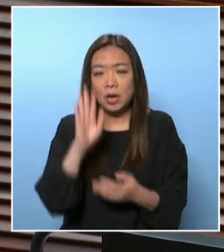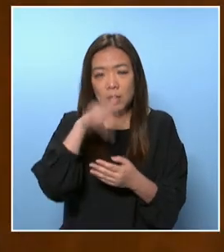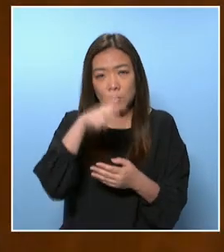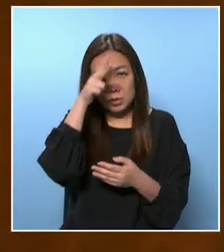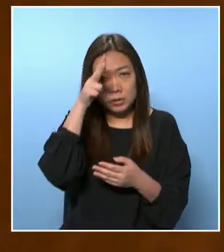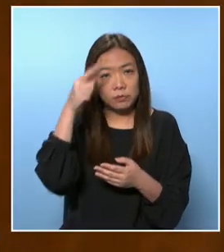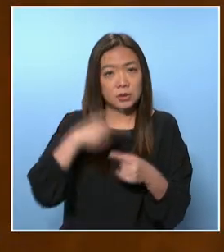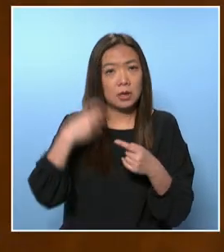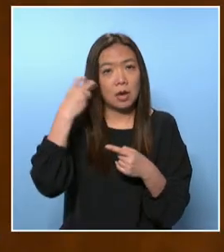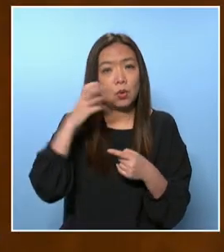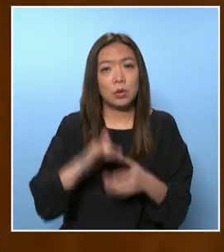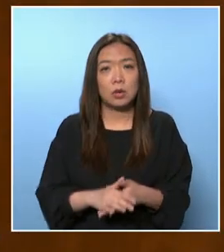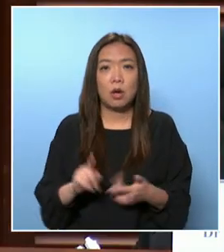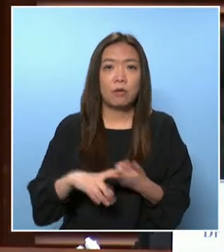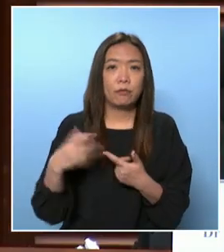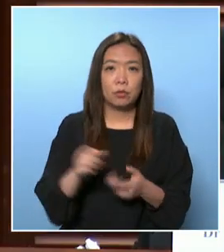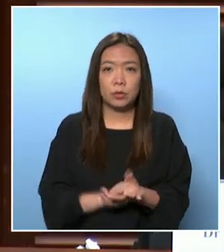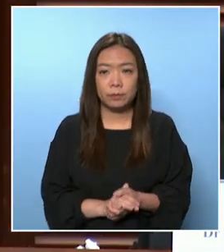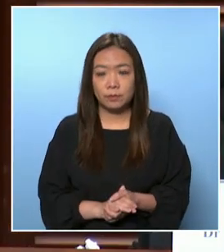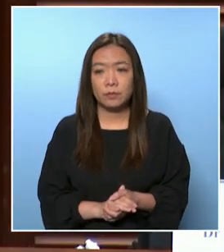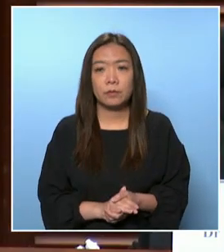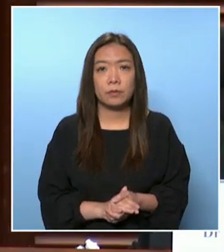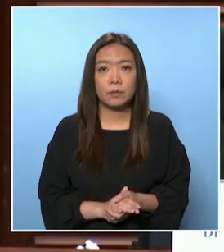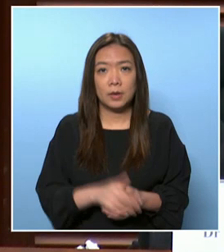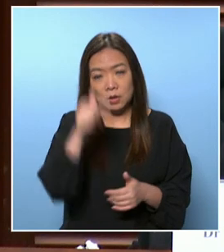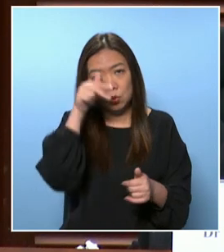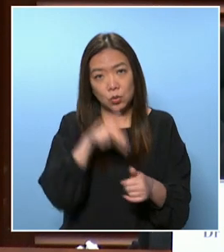with one stone. I hope that this will be taken into account.